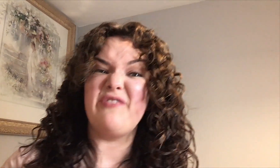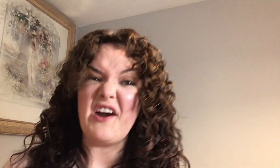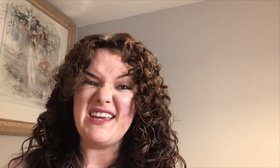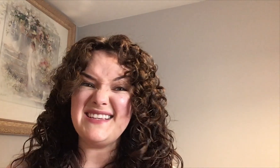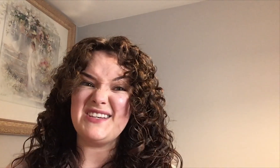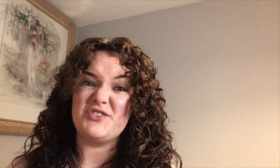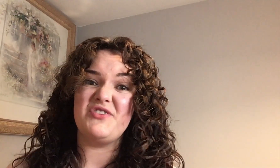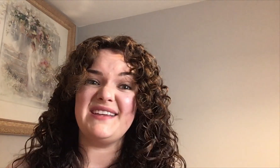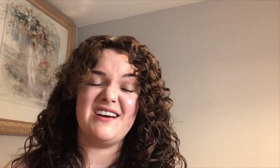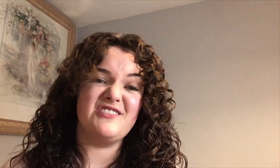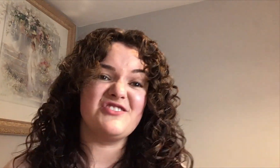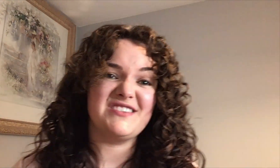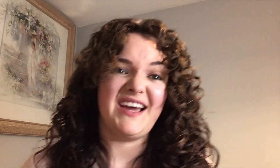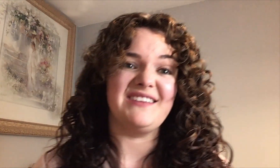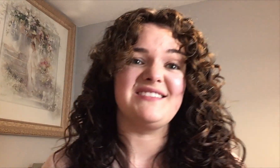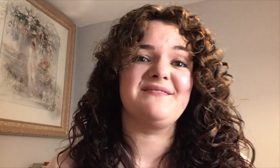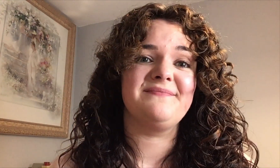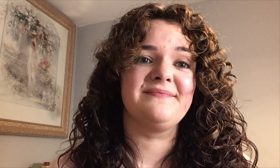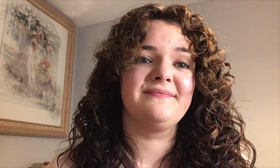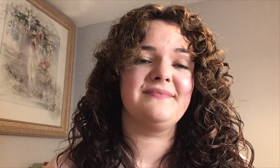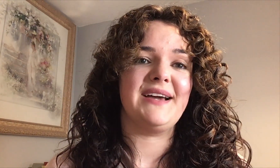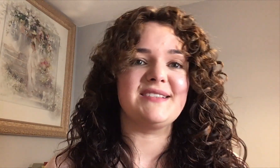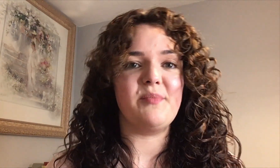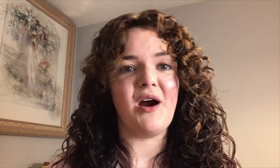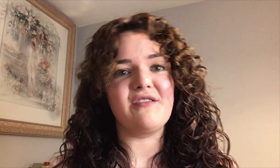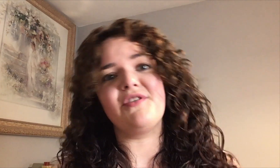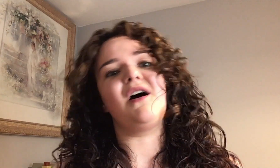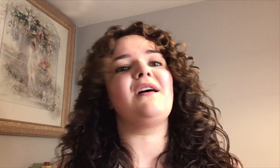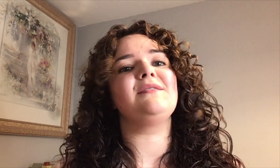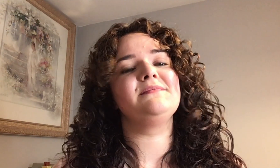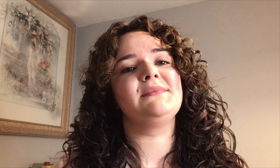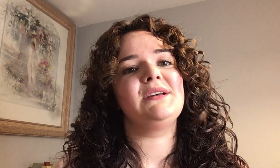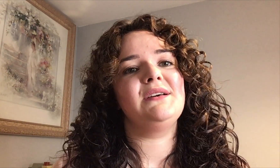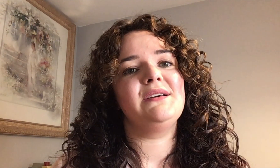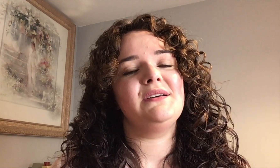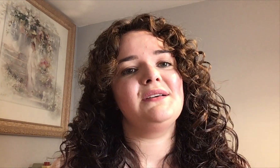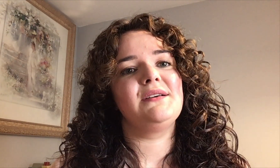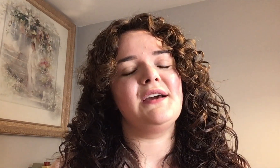Compassion is a far easier trait to understand as a